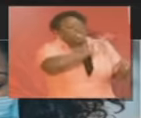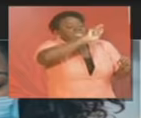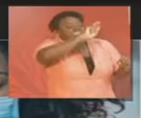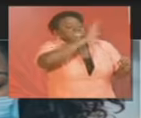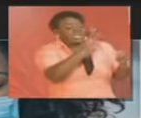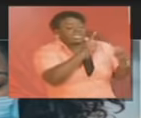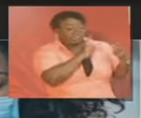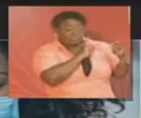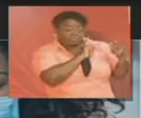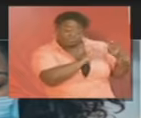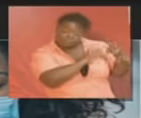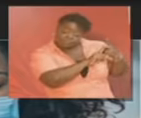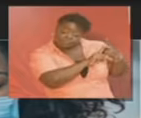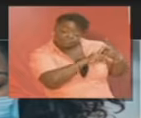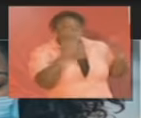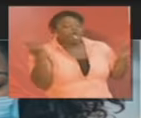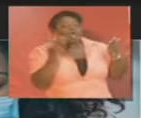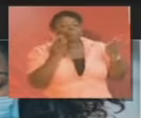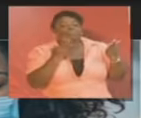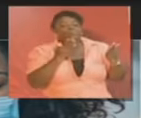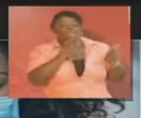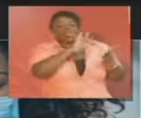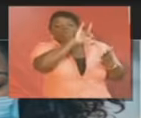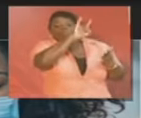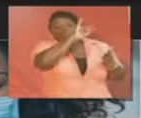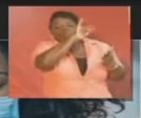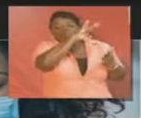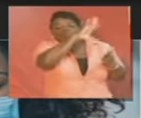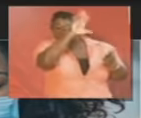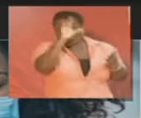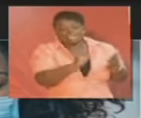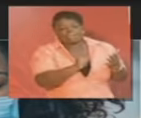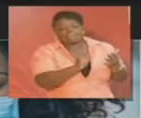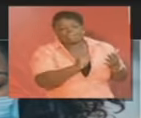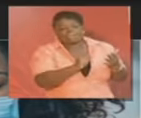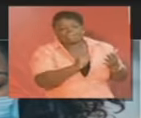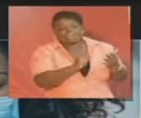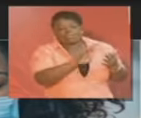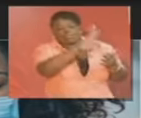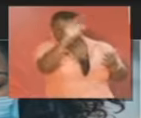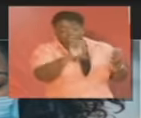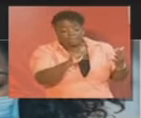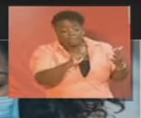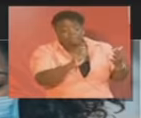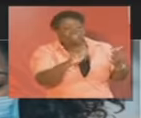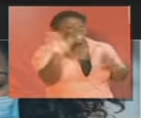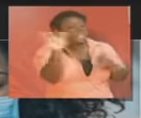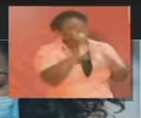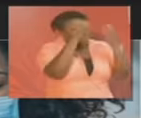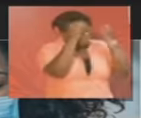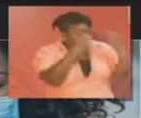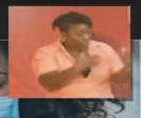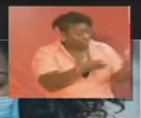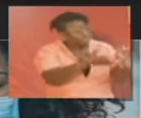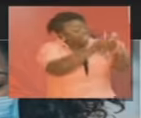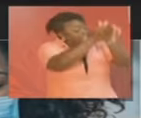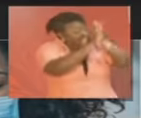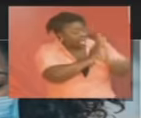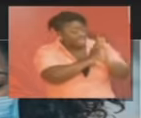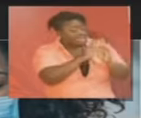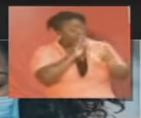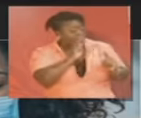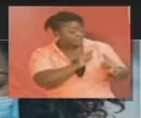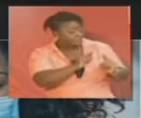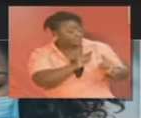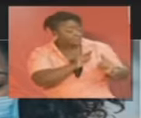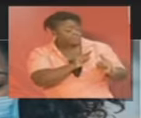through using the WhatsApp number. If you use the WhatsApp number, similar information will be required from you, and that